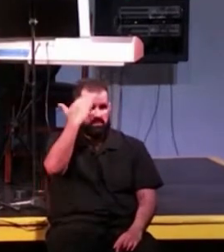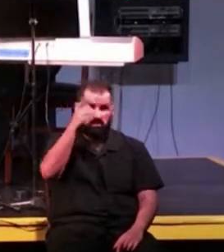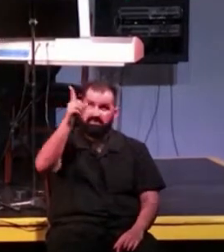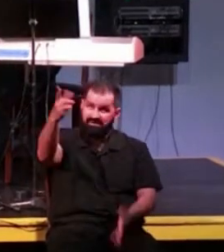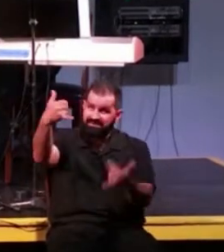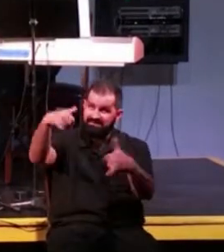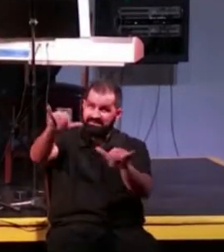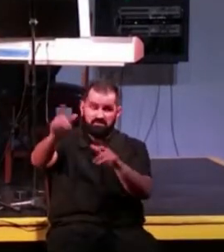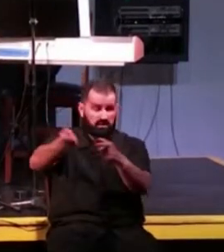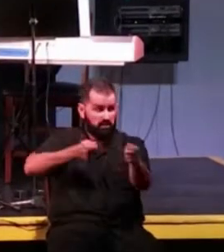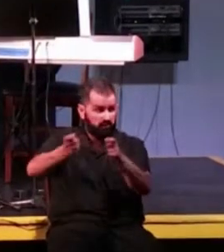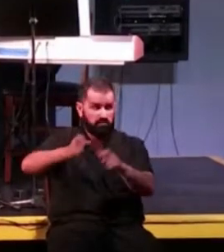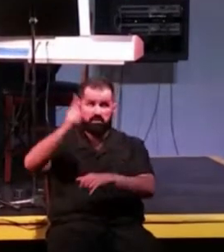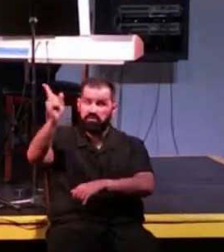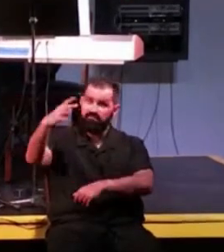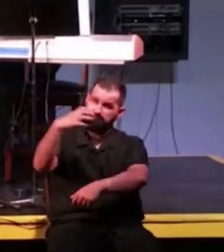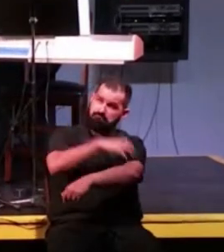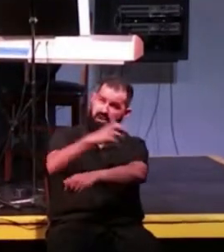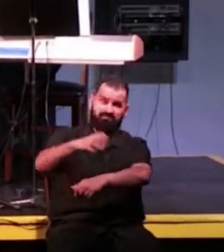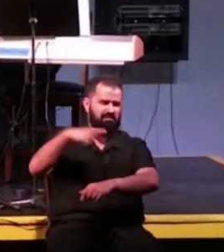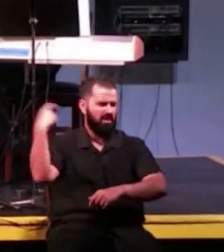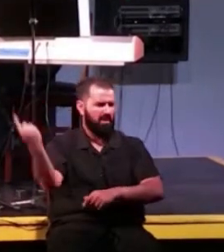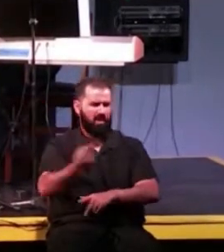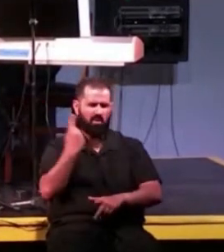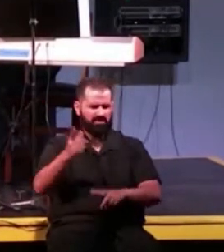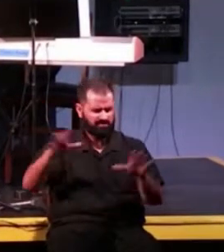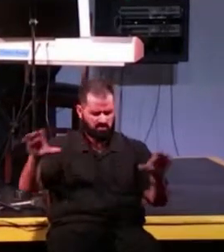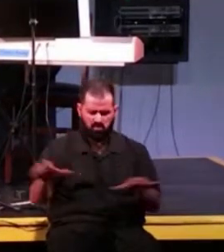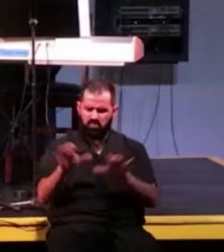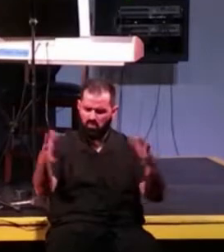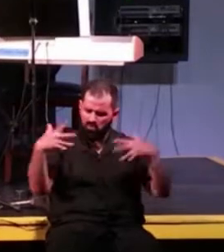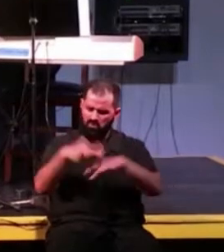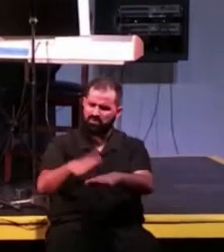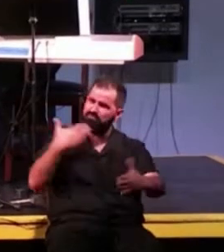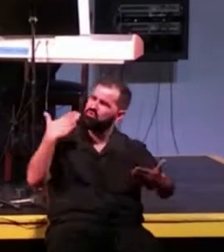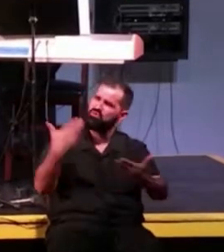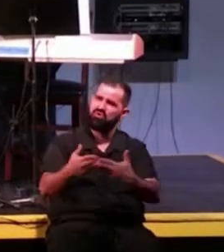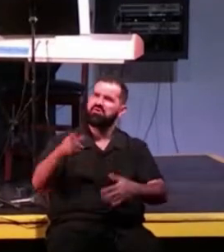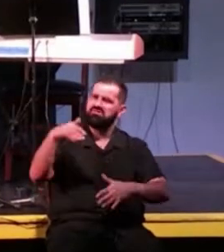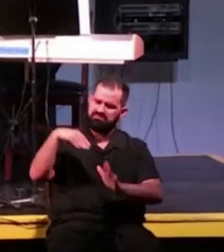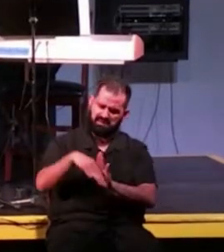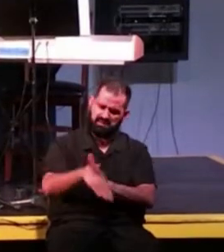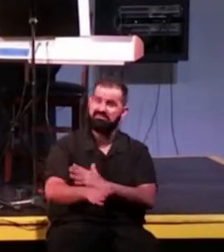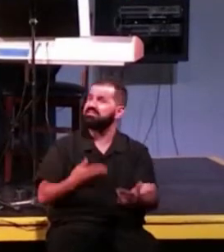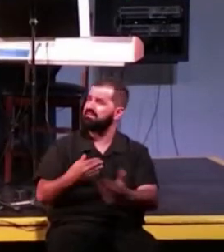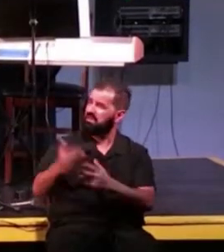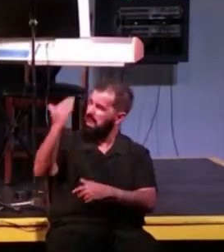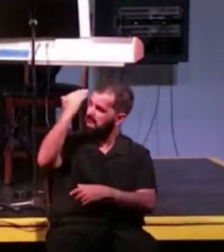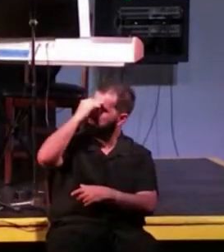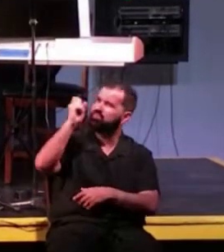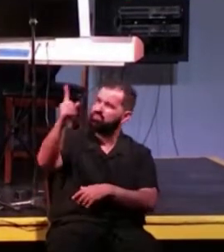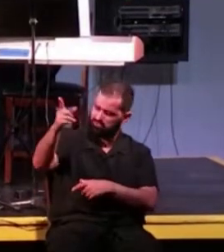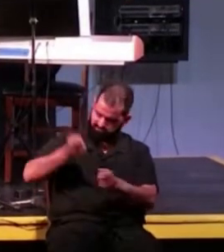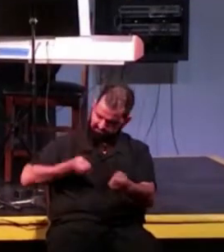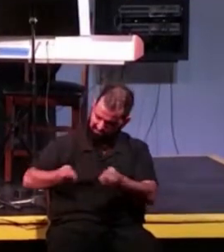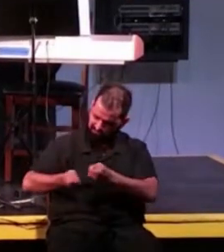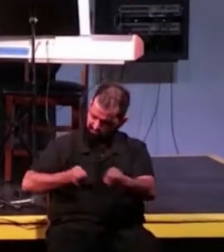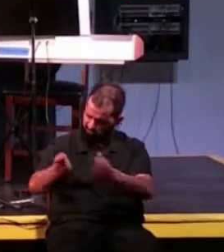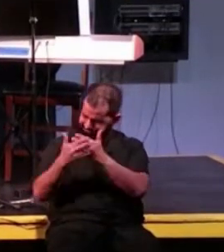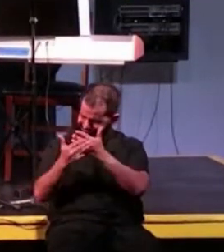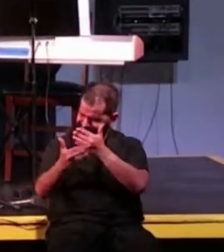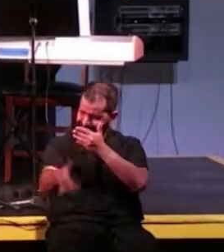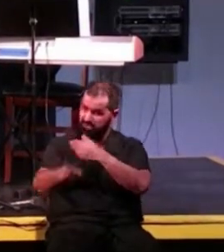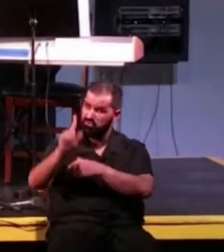God. He's sovereign, in control. All things work together for good for those who love him. And he holds my